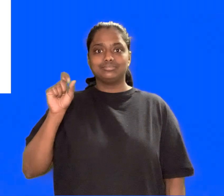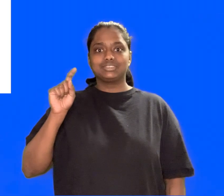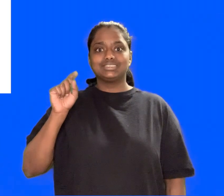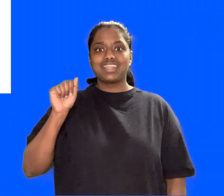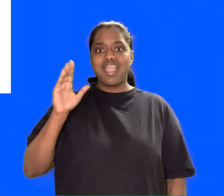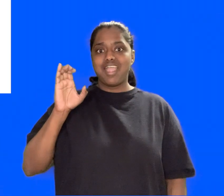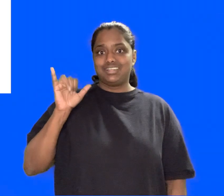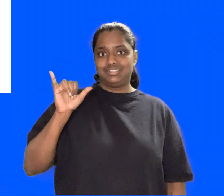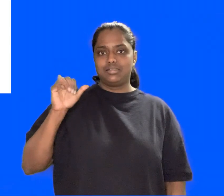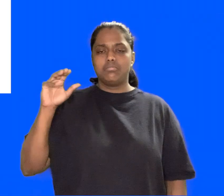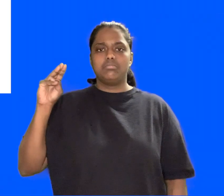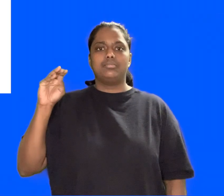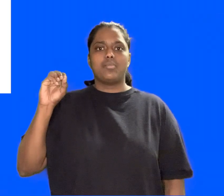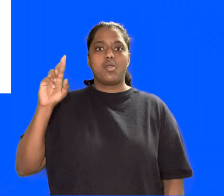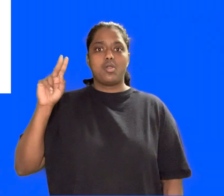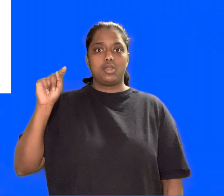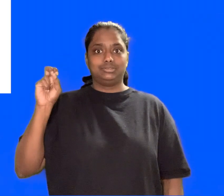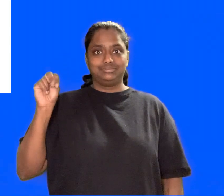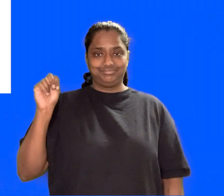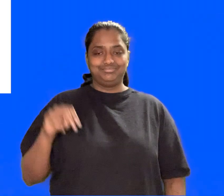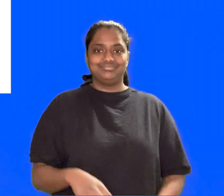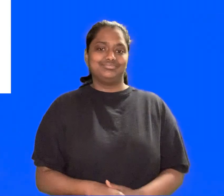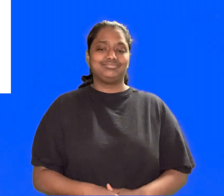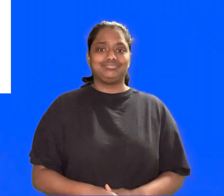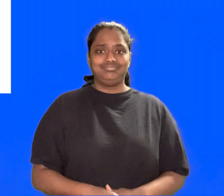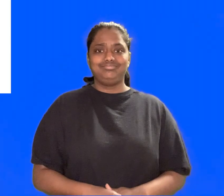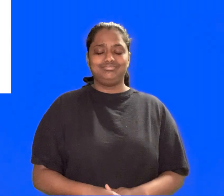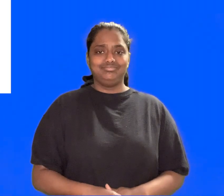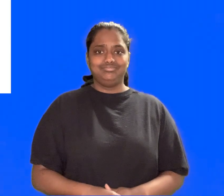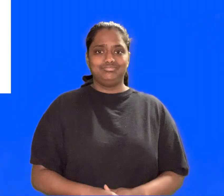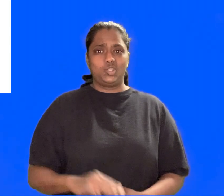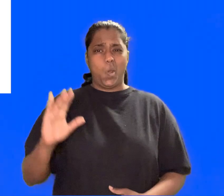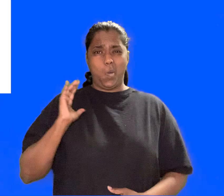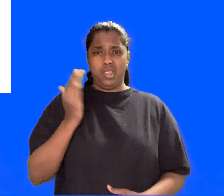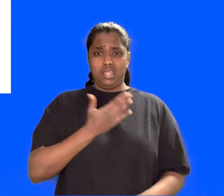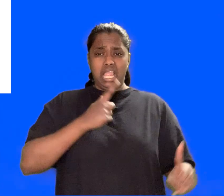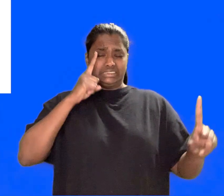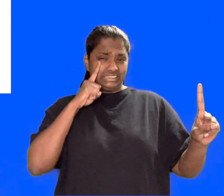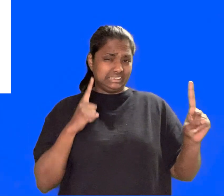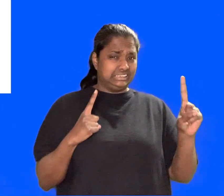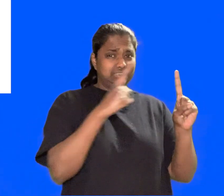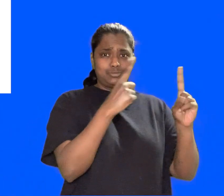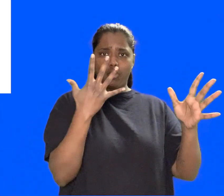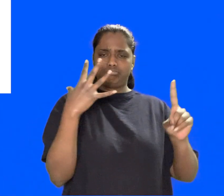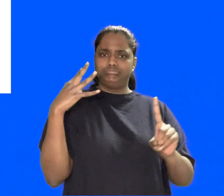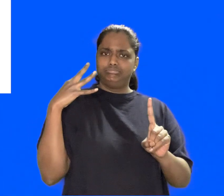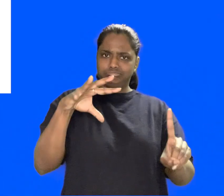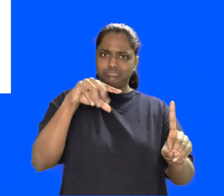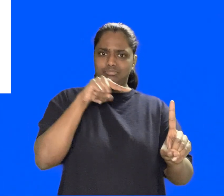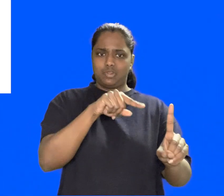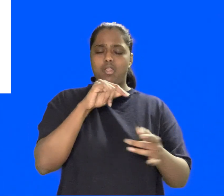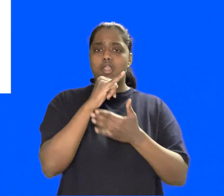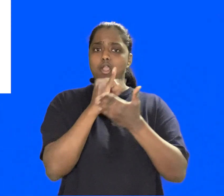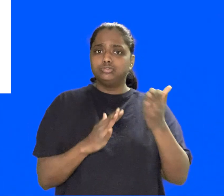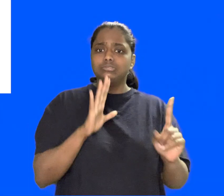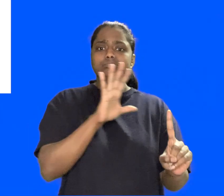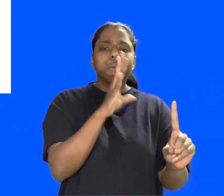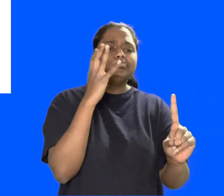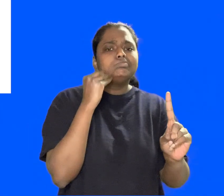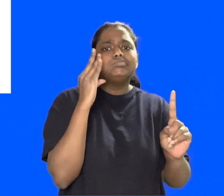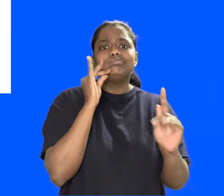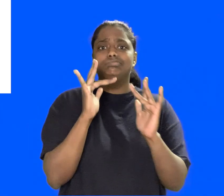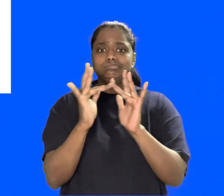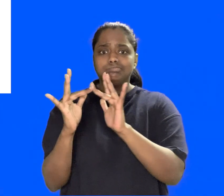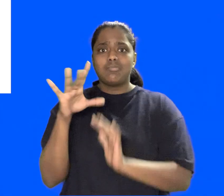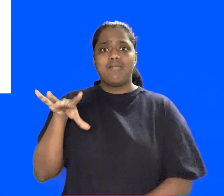we began working with you on this project, our overarching goal was to illuminate artists' experiences of networking and finding